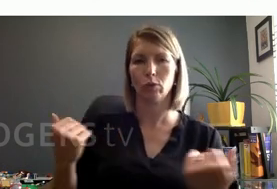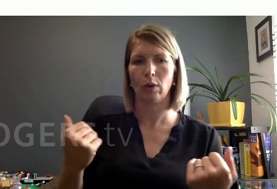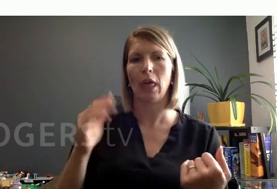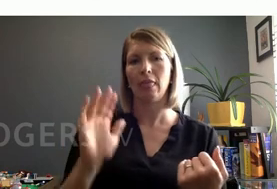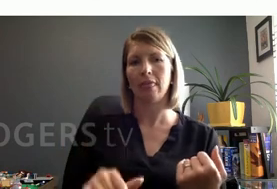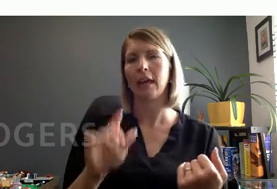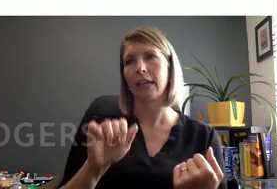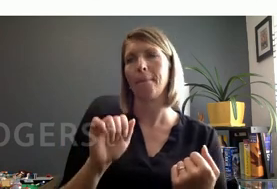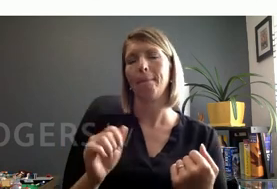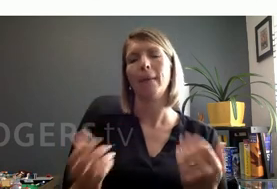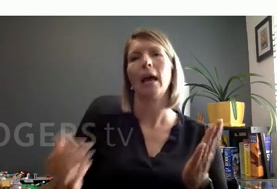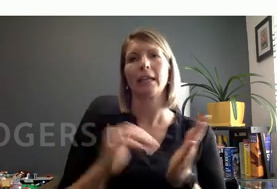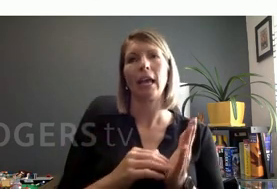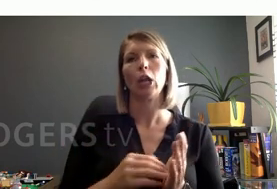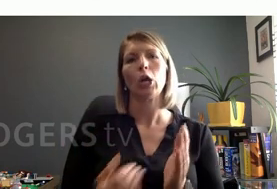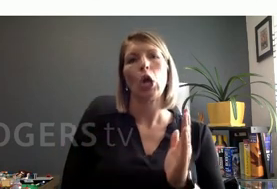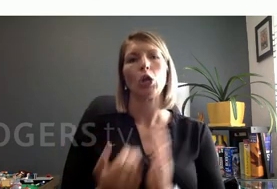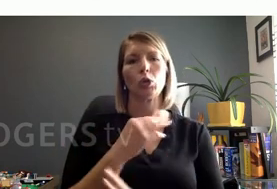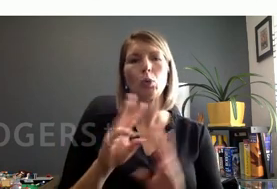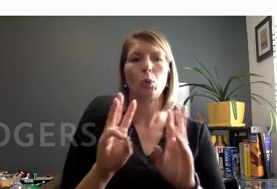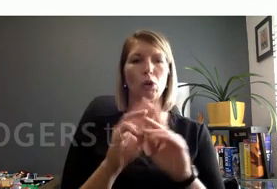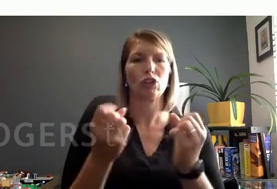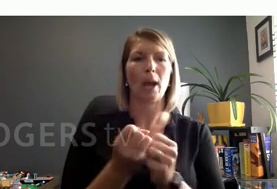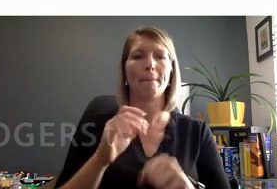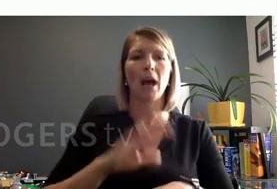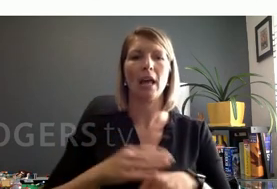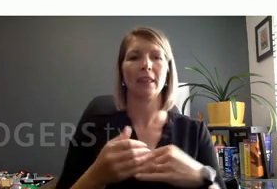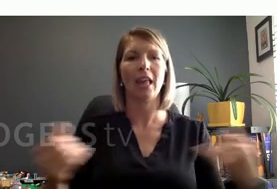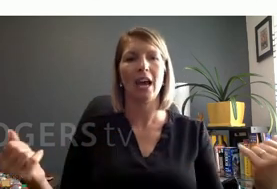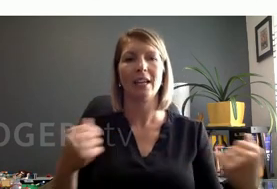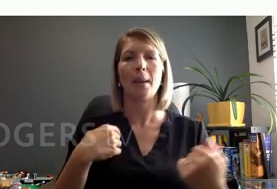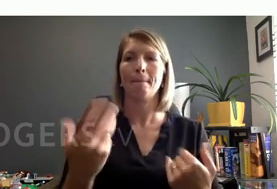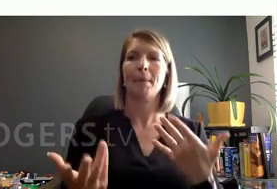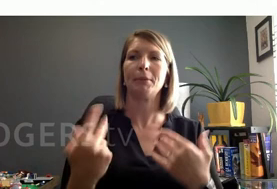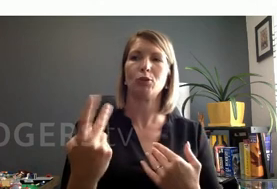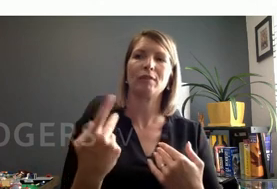wonderful webinar. So stay tuned. Maybe I'll consult on that with you.